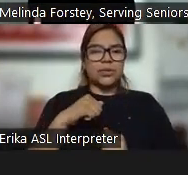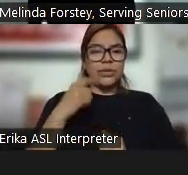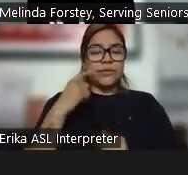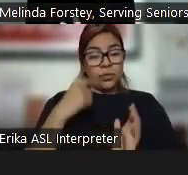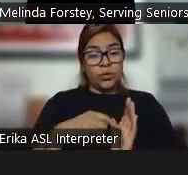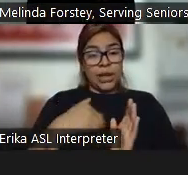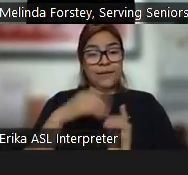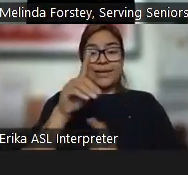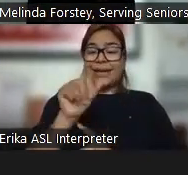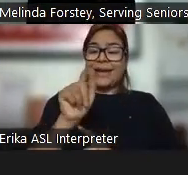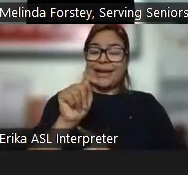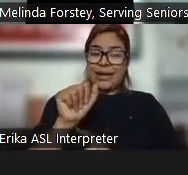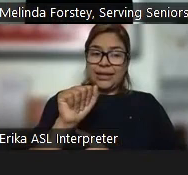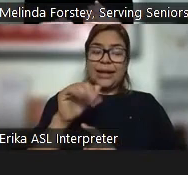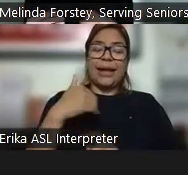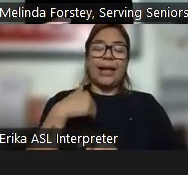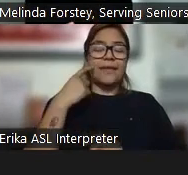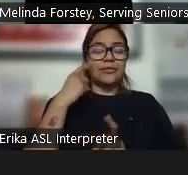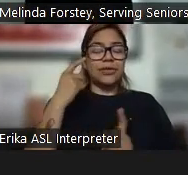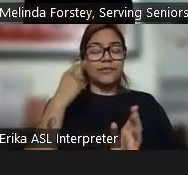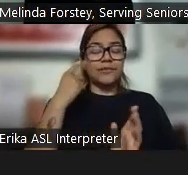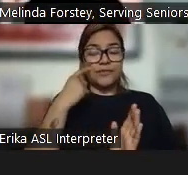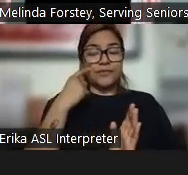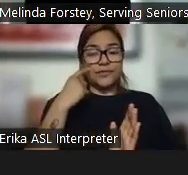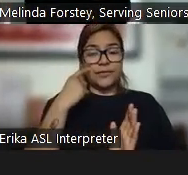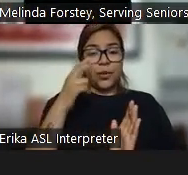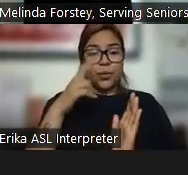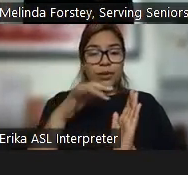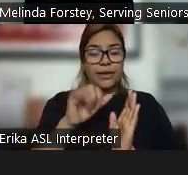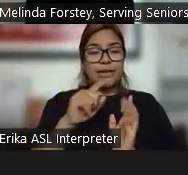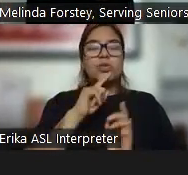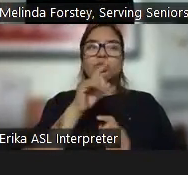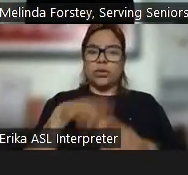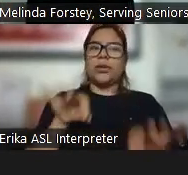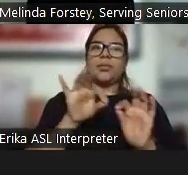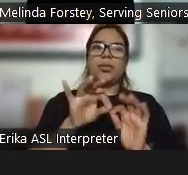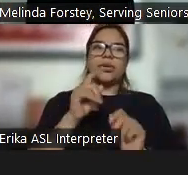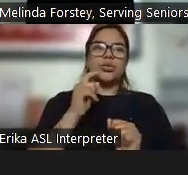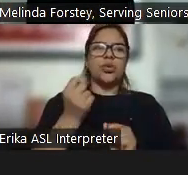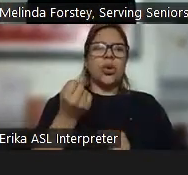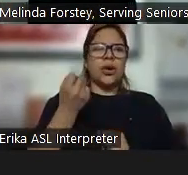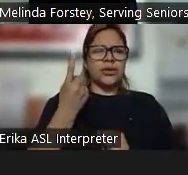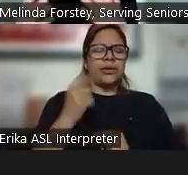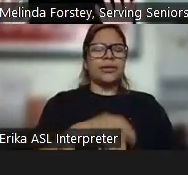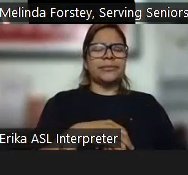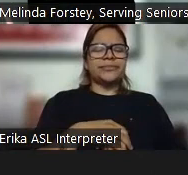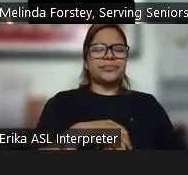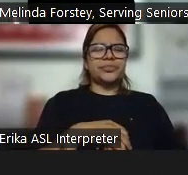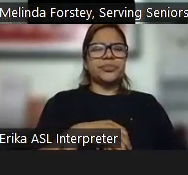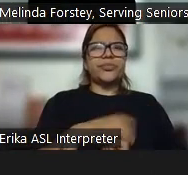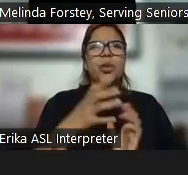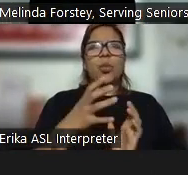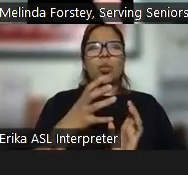evaluation component to this, because we know that it is critical to be able to capture the